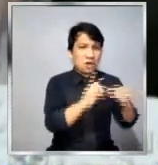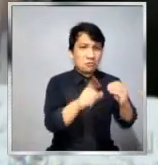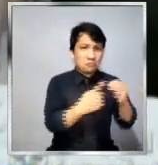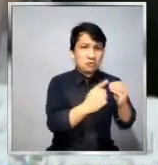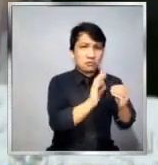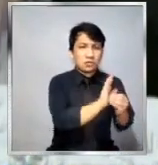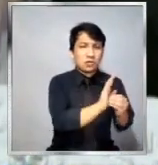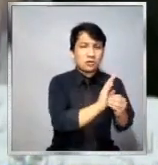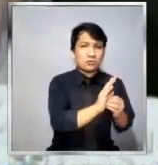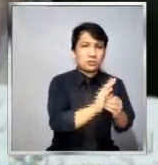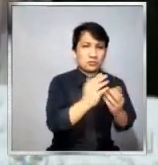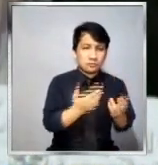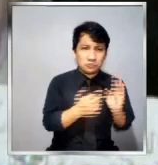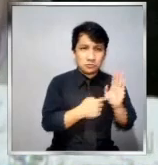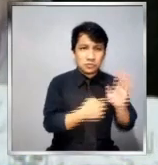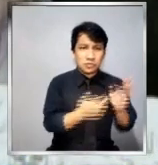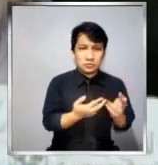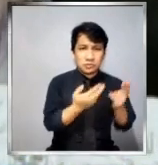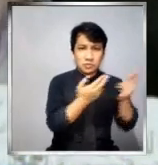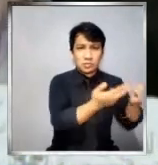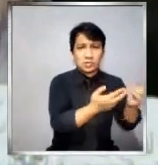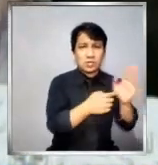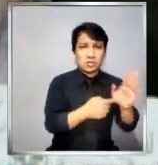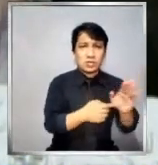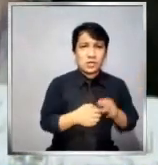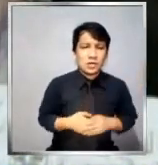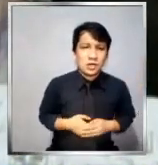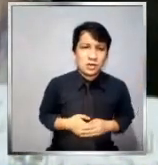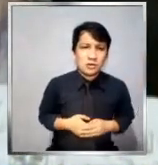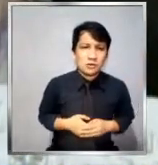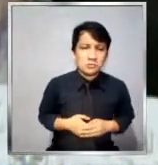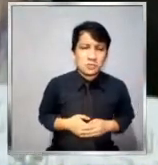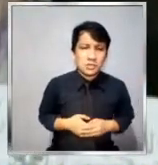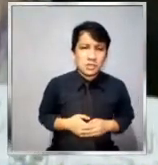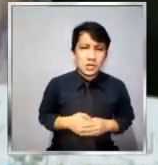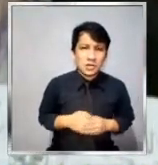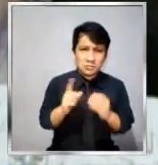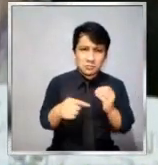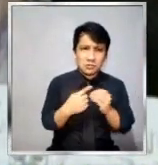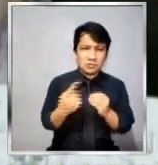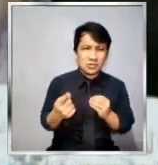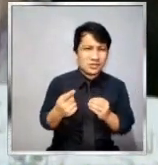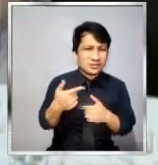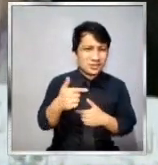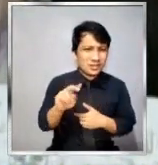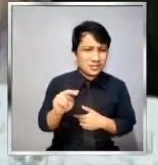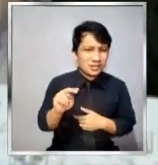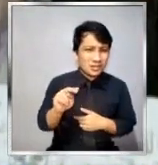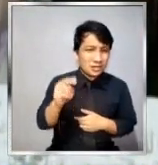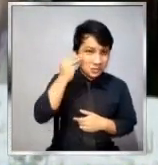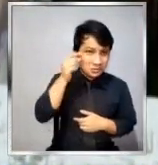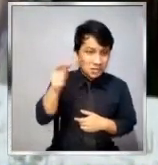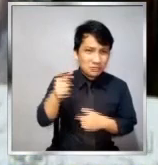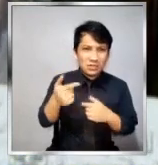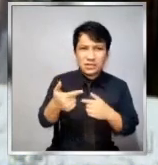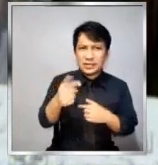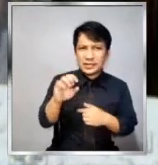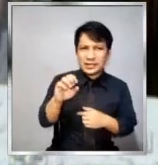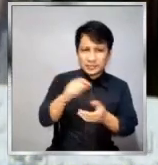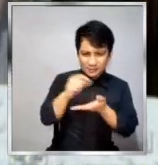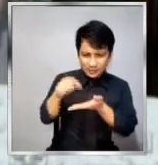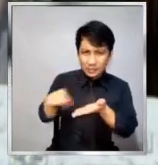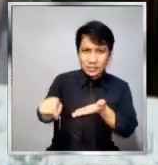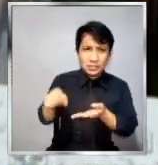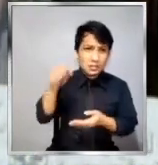endorse the recommendation of General Mel Feliciano and General and Secretary Simatu